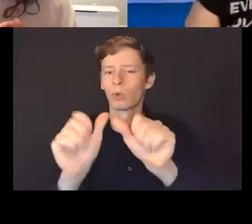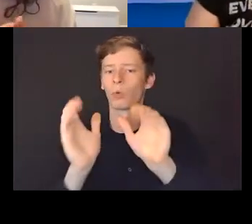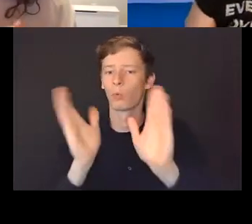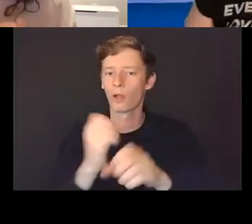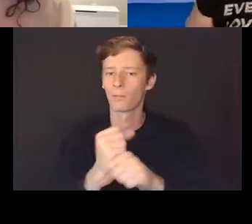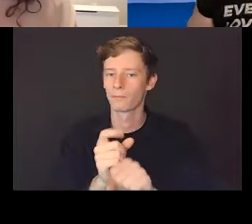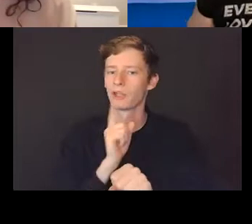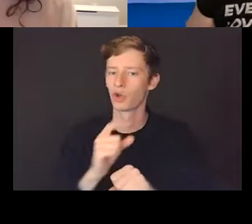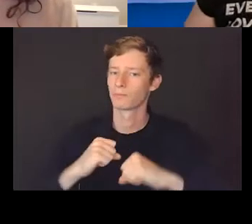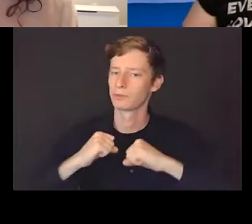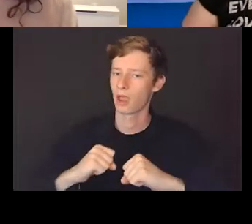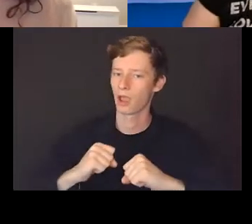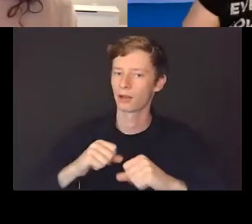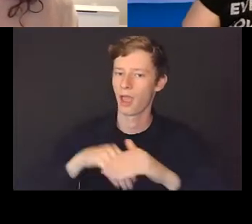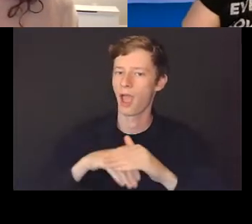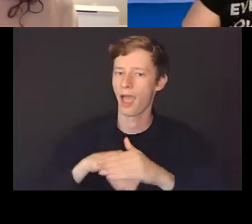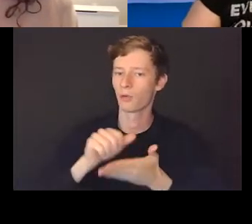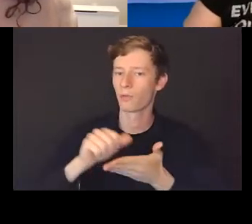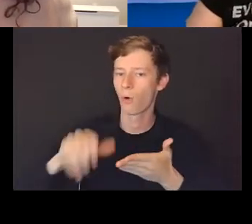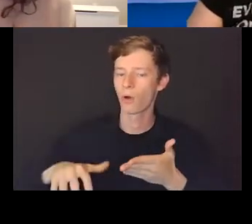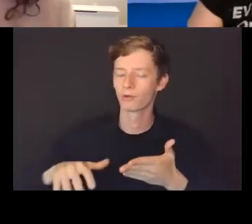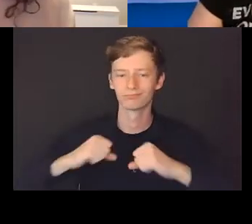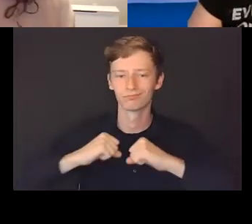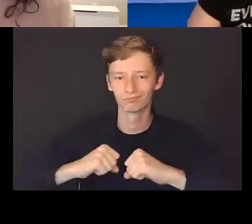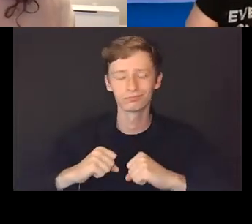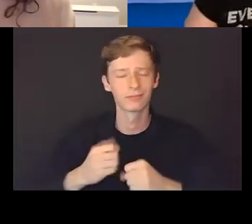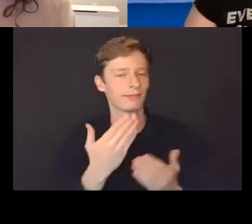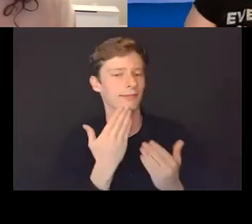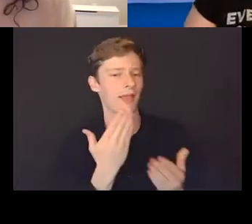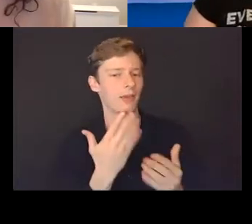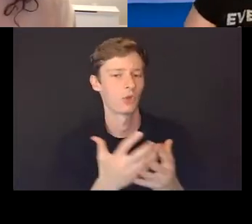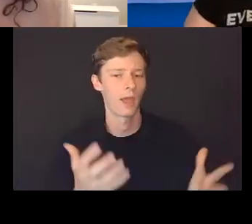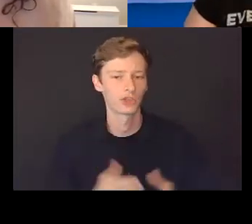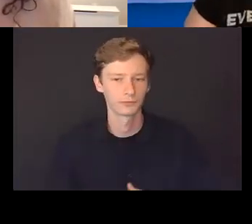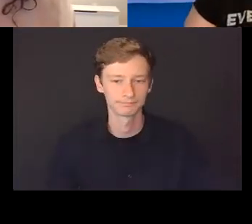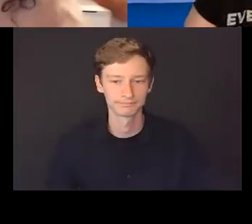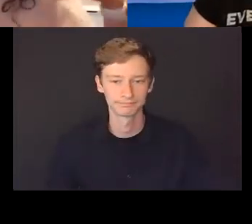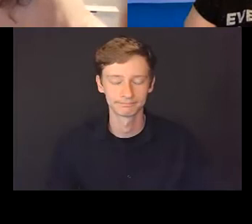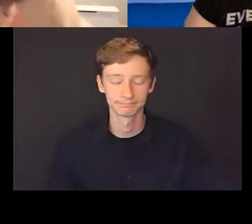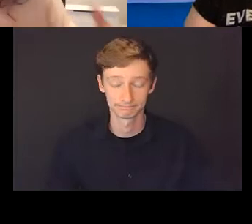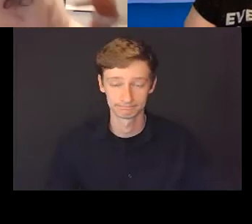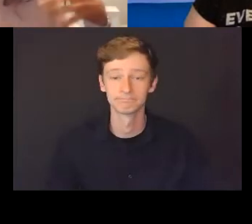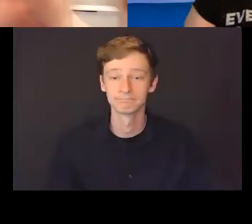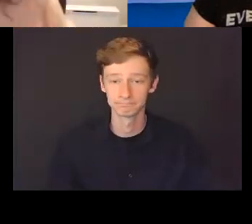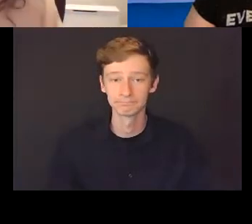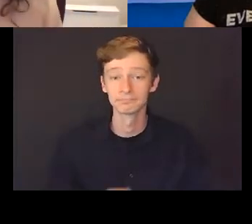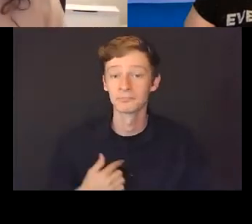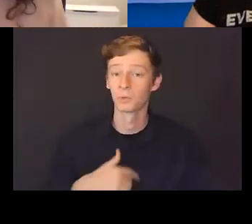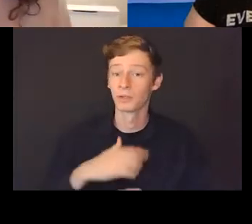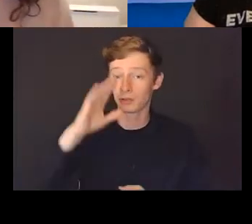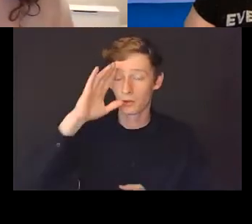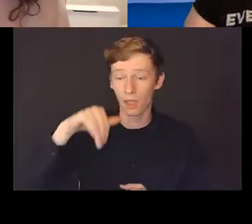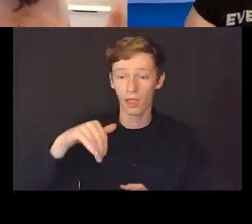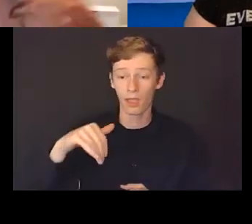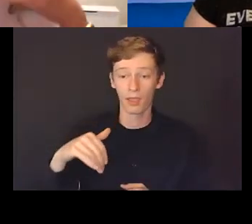abortion, care, and other reproductive health services. Thank you so much. We know that having access